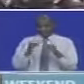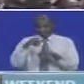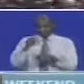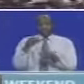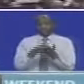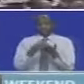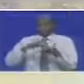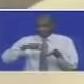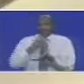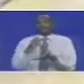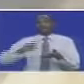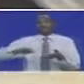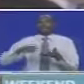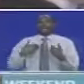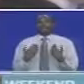pay perks.